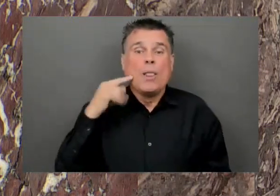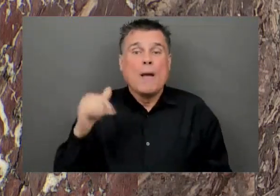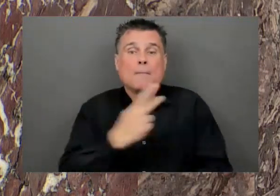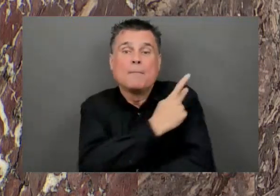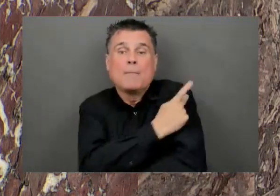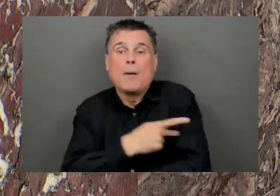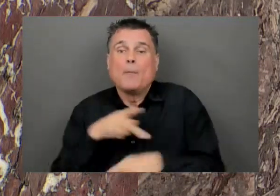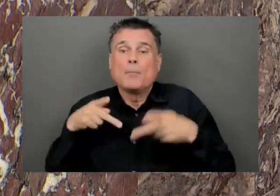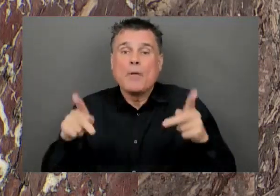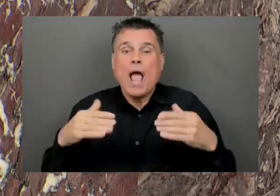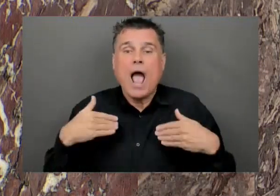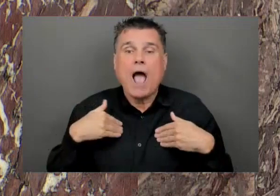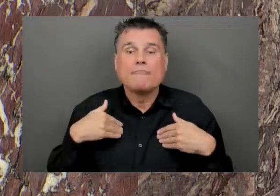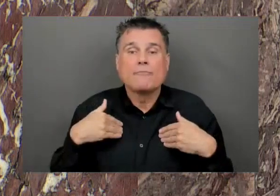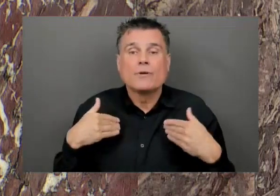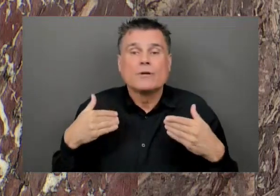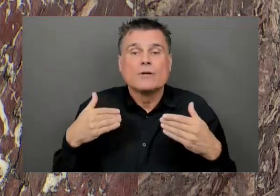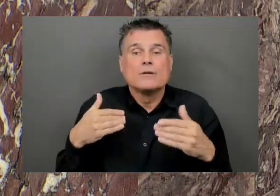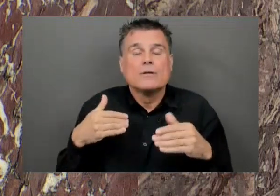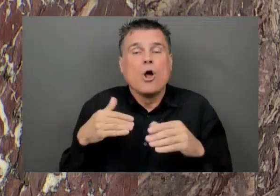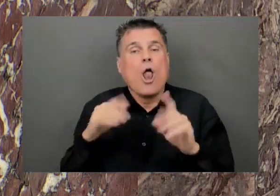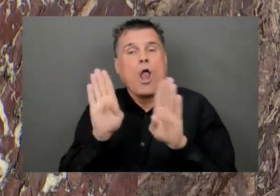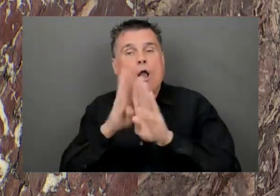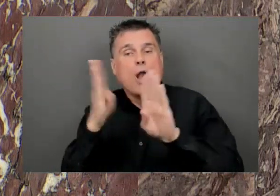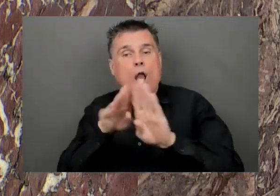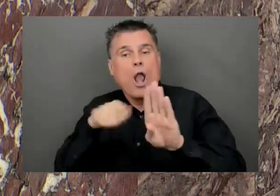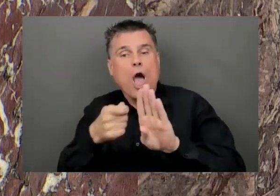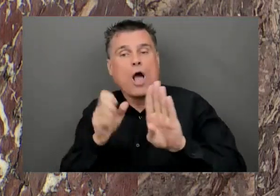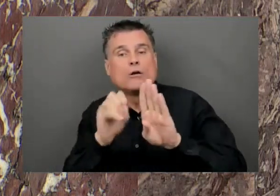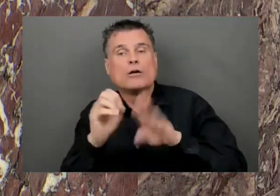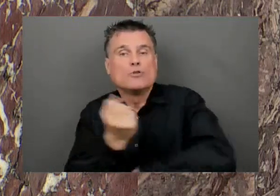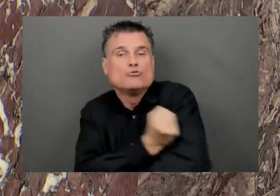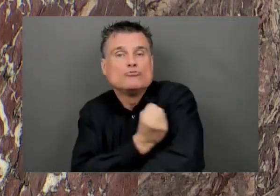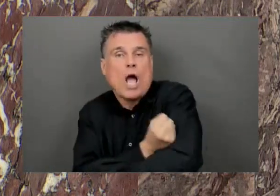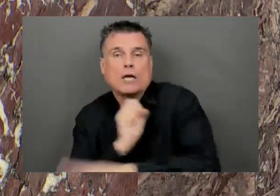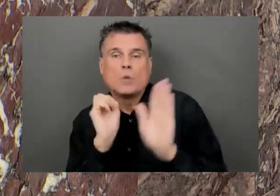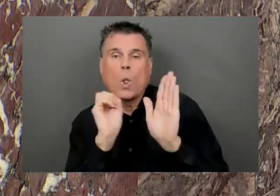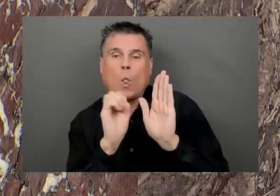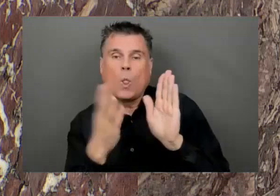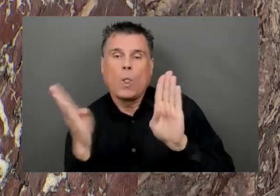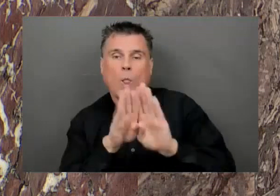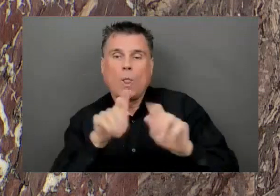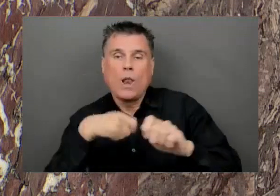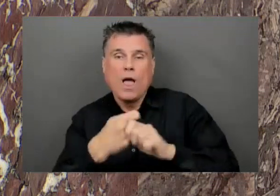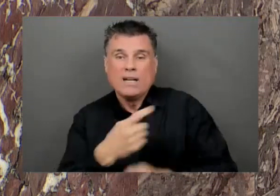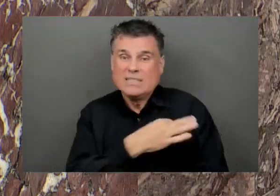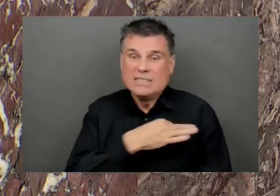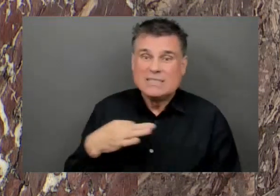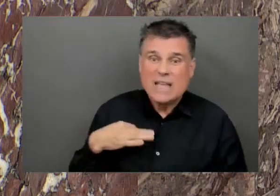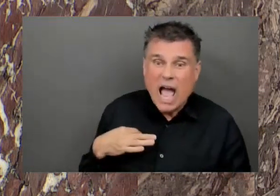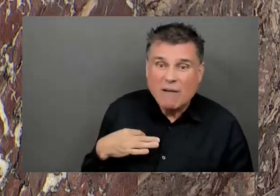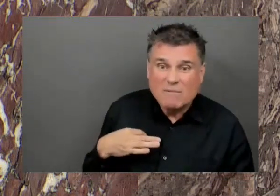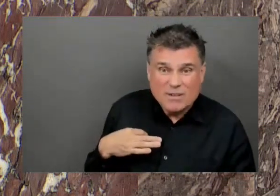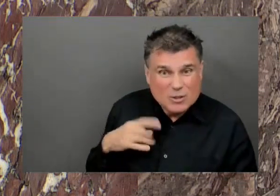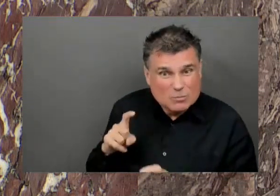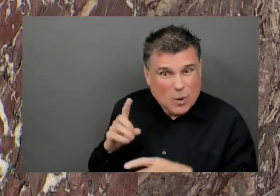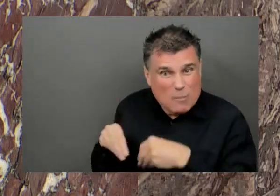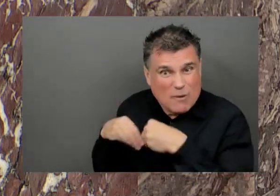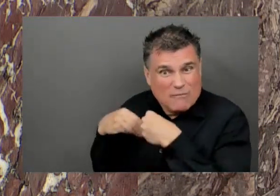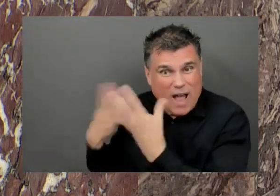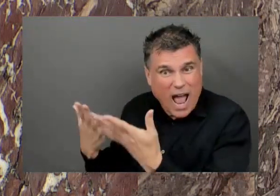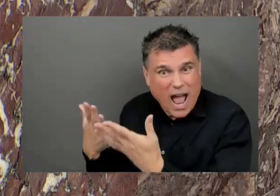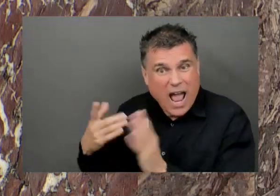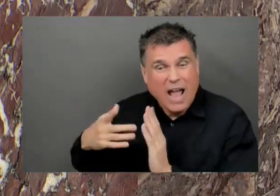being instructed to provide burner kits, including glass pipes and matches, to drug users in hospitals. Can